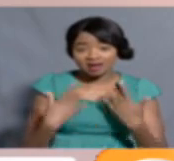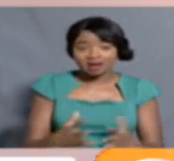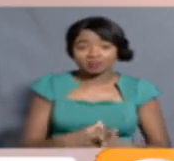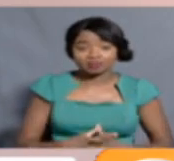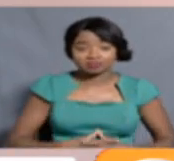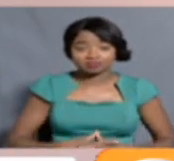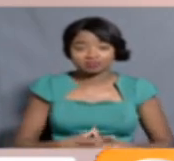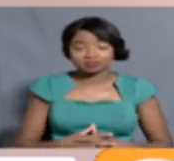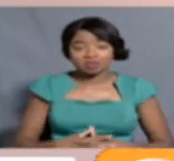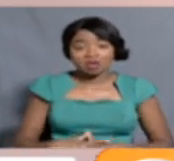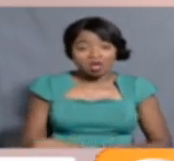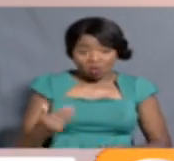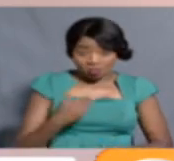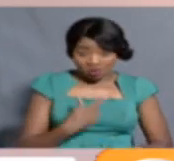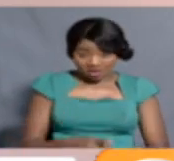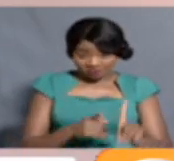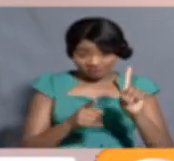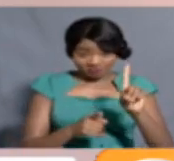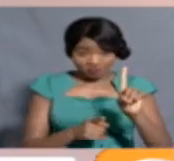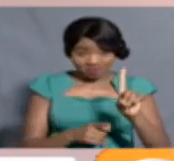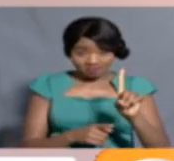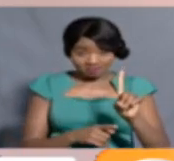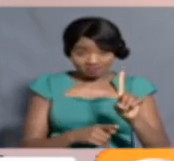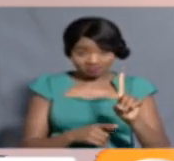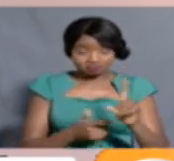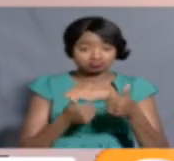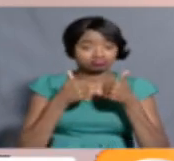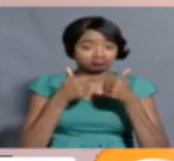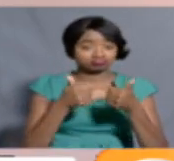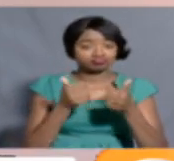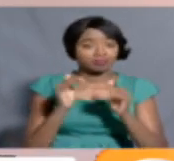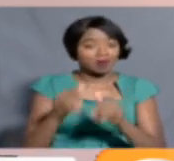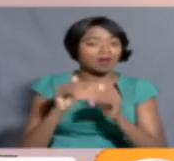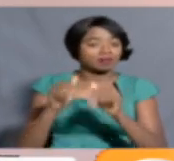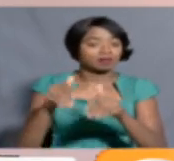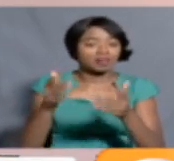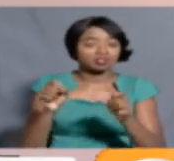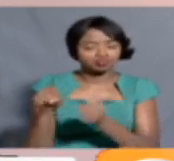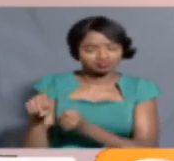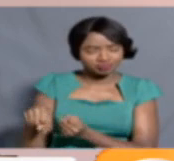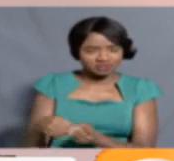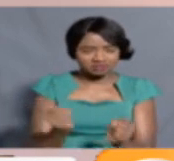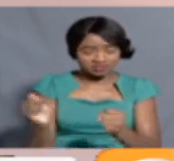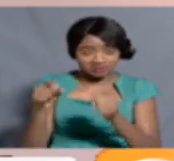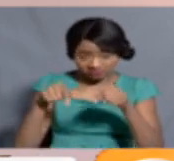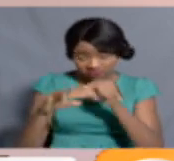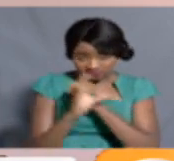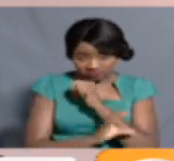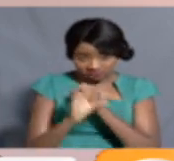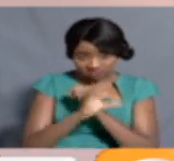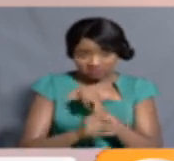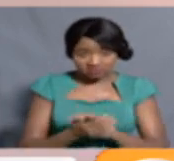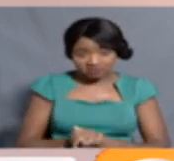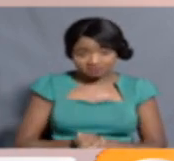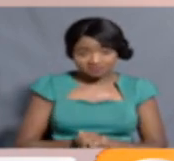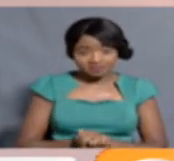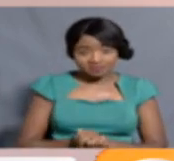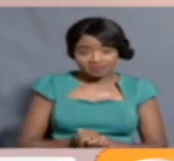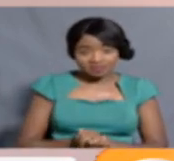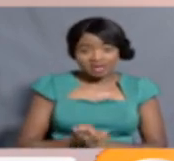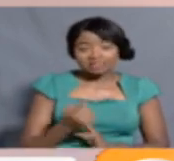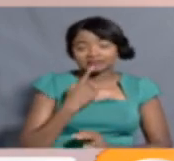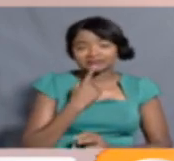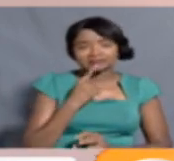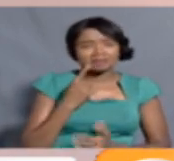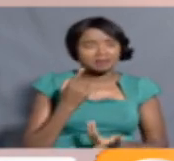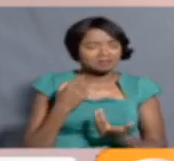have, one, a proper agricultural and transformation strategy in this country? I speak to food security experts on a